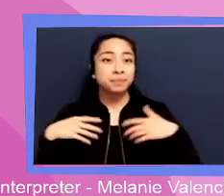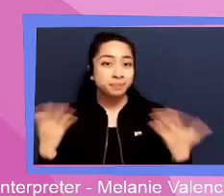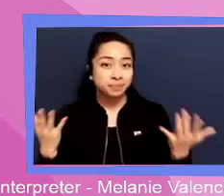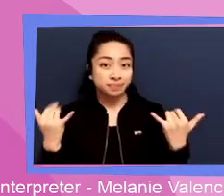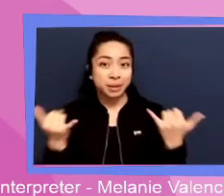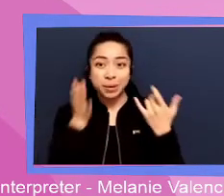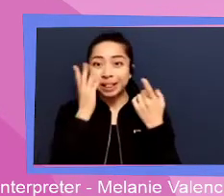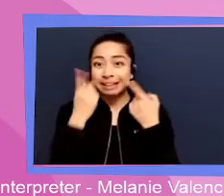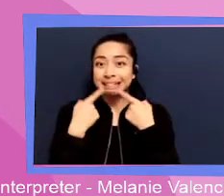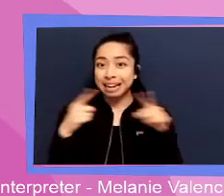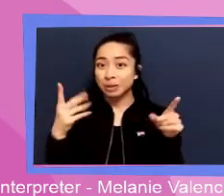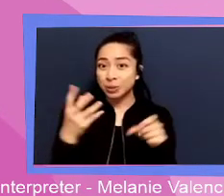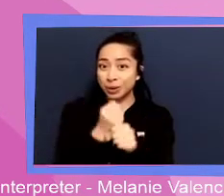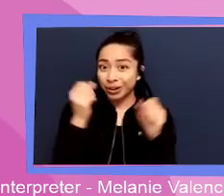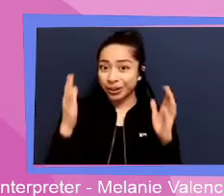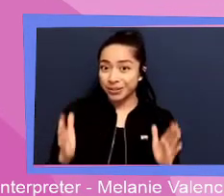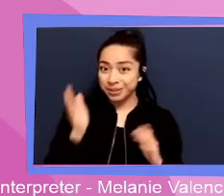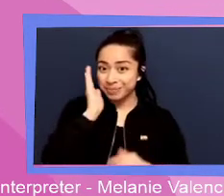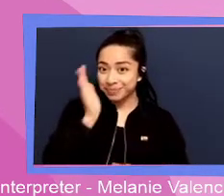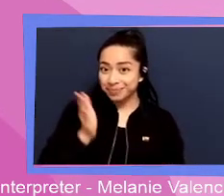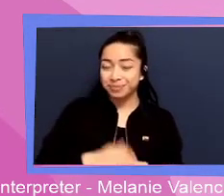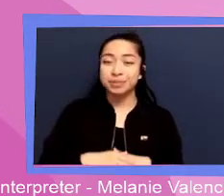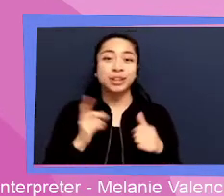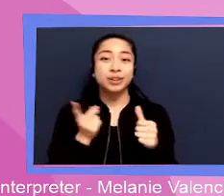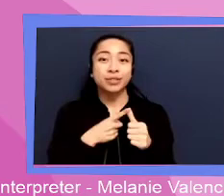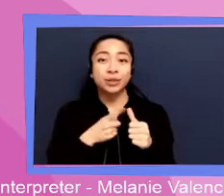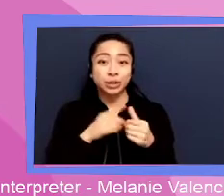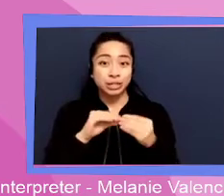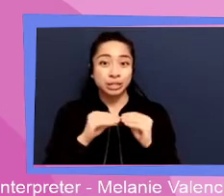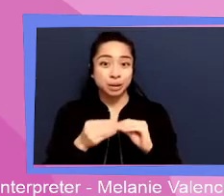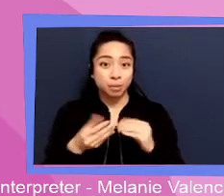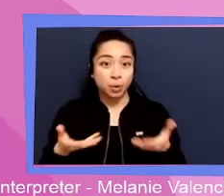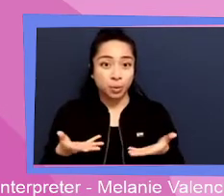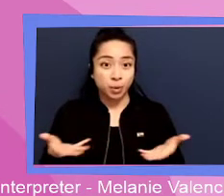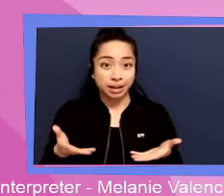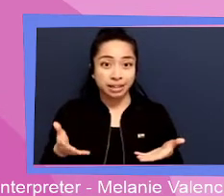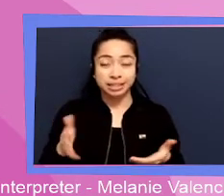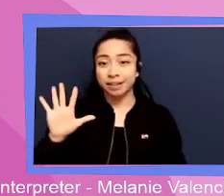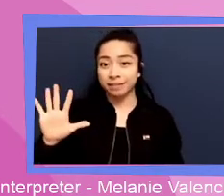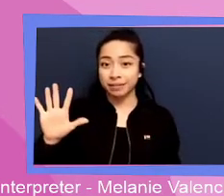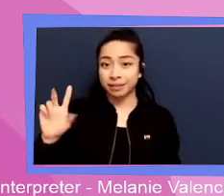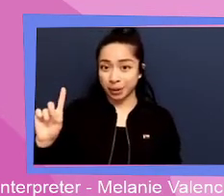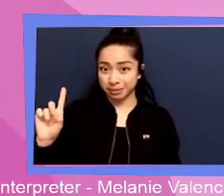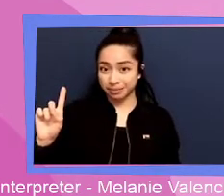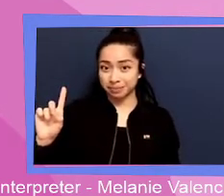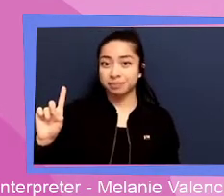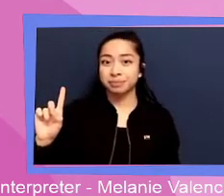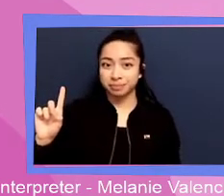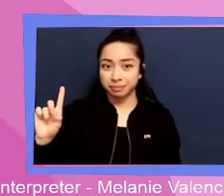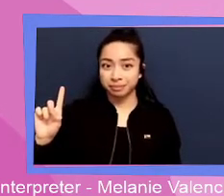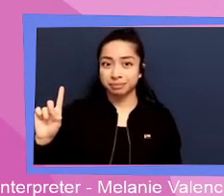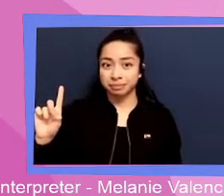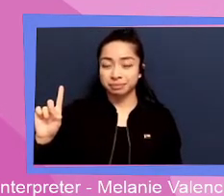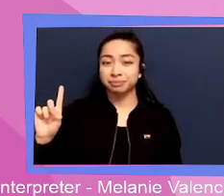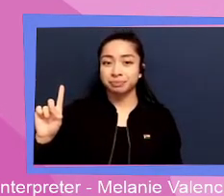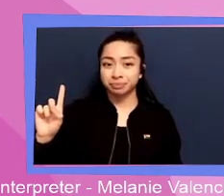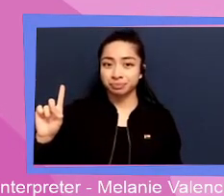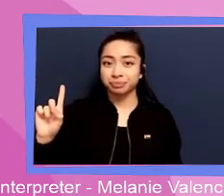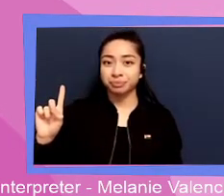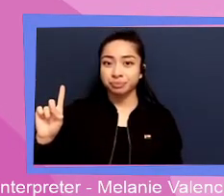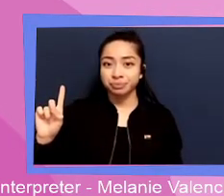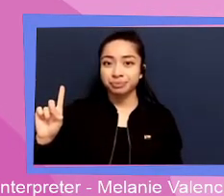our winners. The first number we had was 51, which I am told